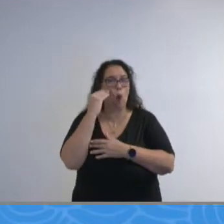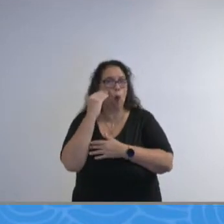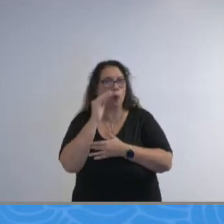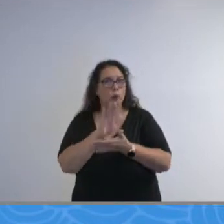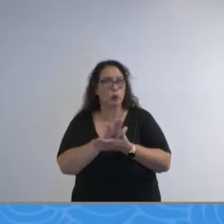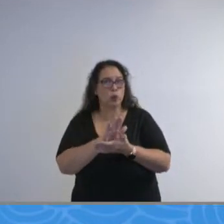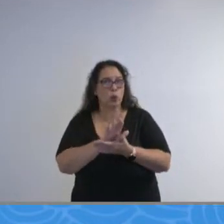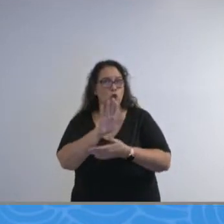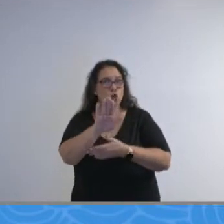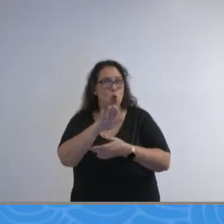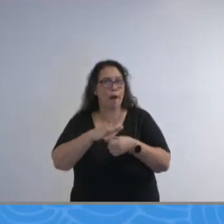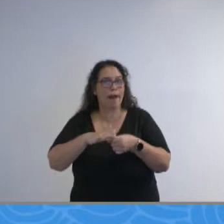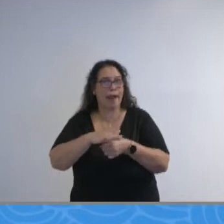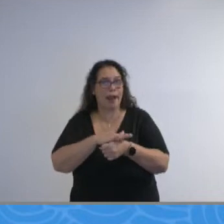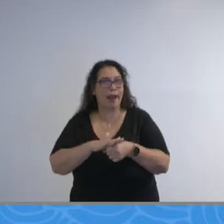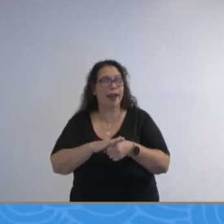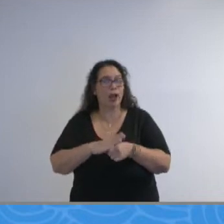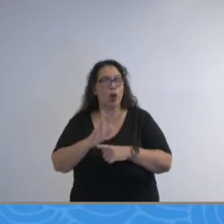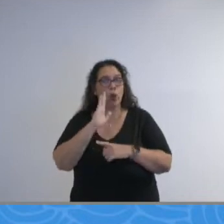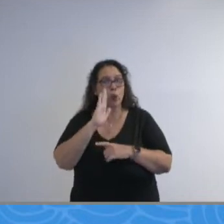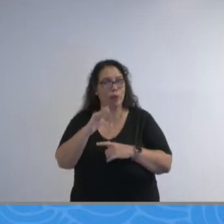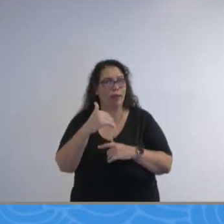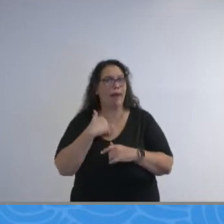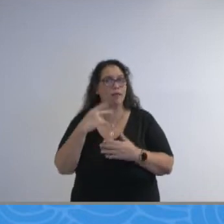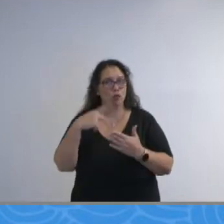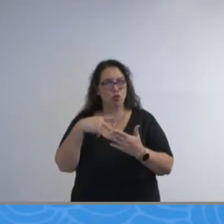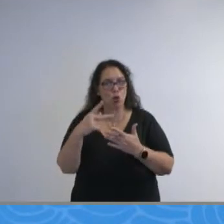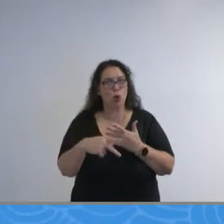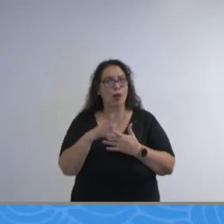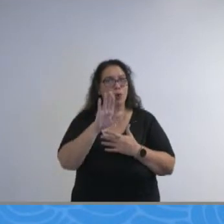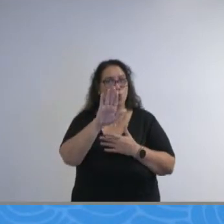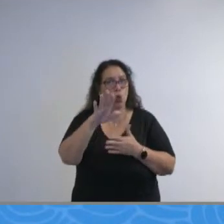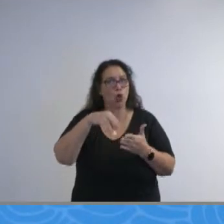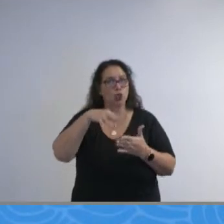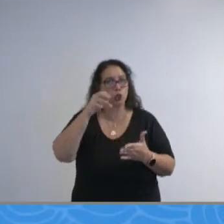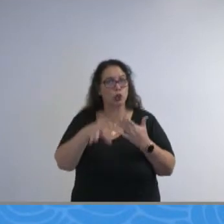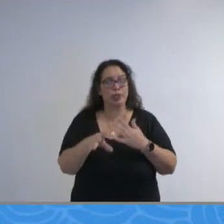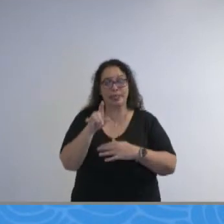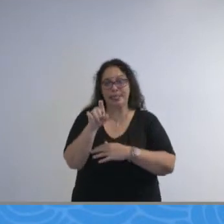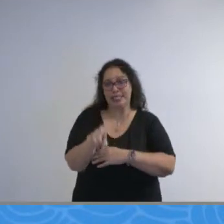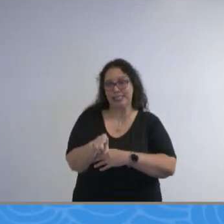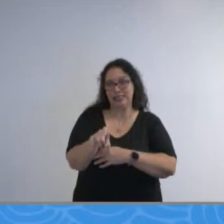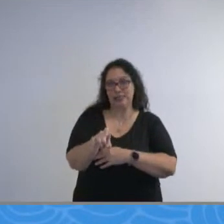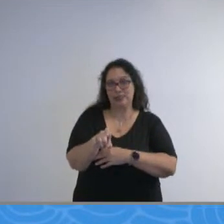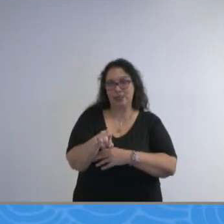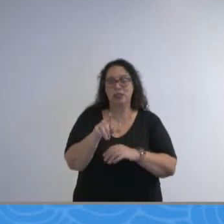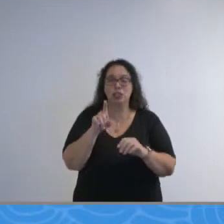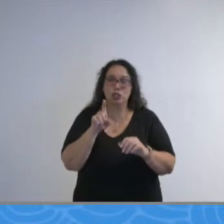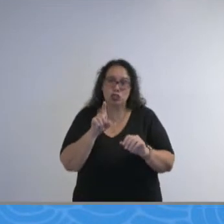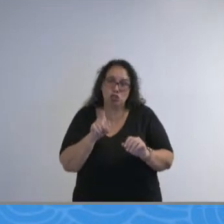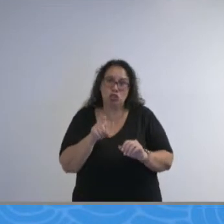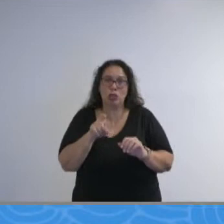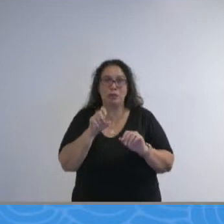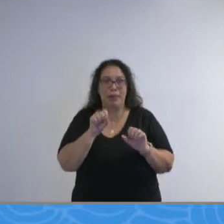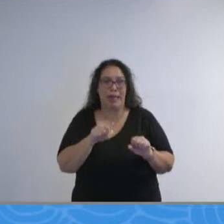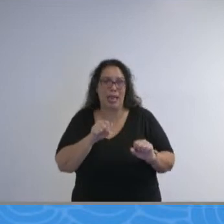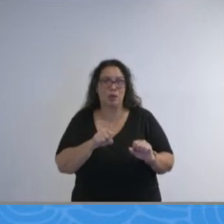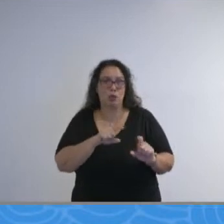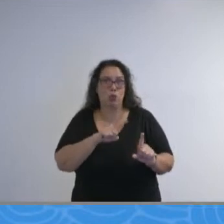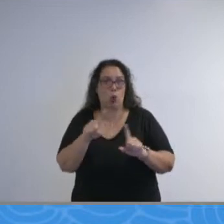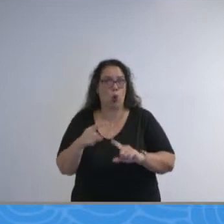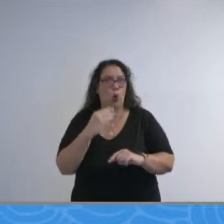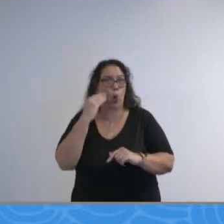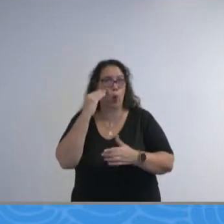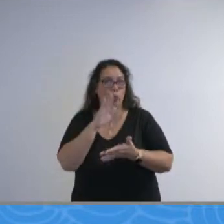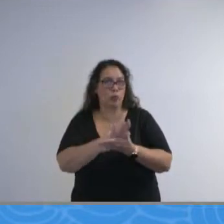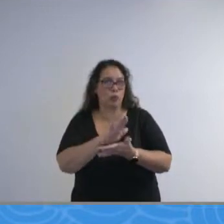your area, most likely will have the program that your student needs, and so that they should be able to go to their school of residence. And that's what